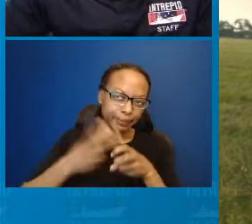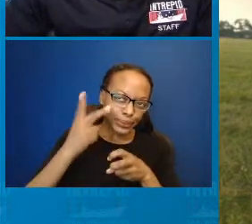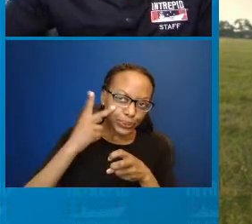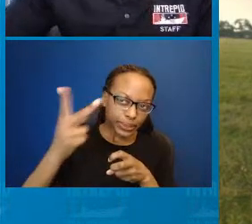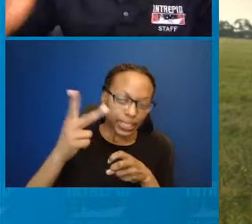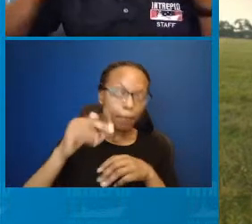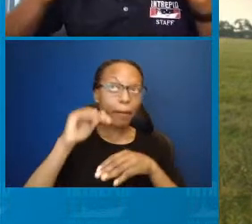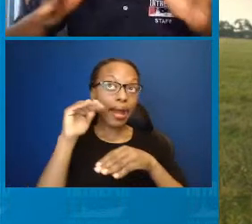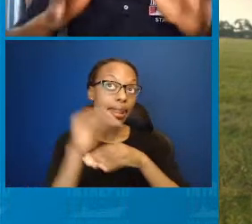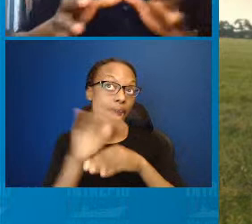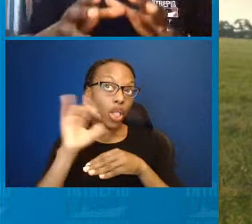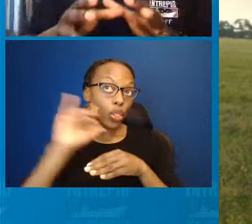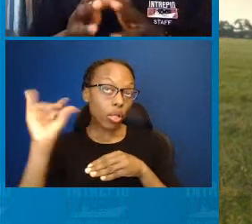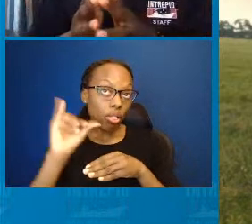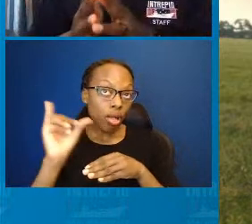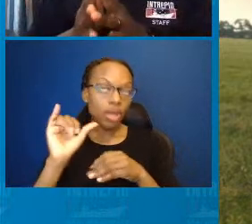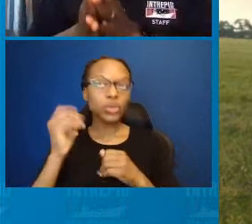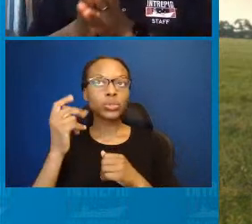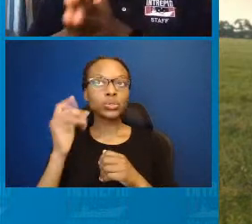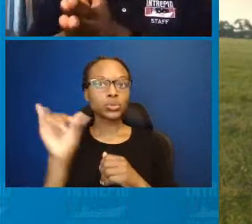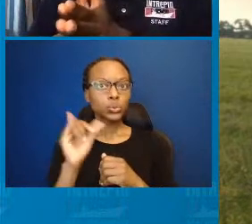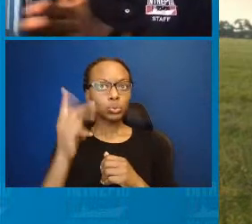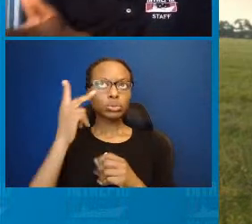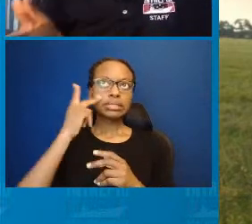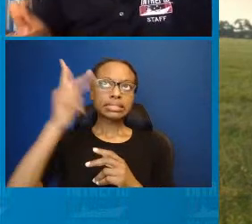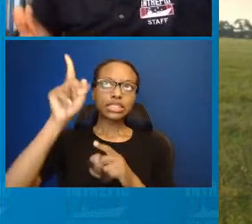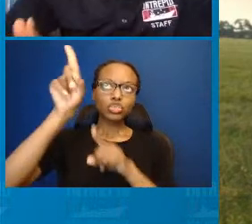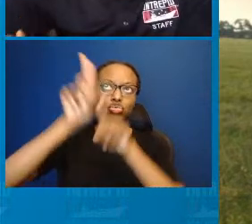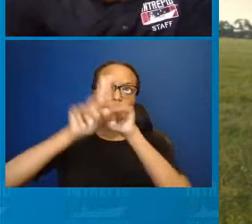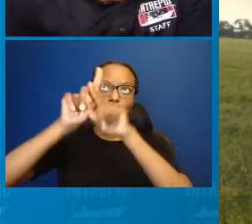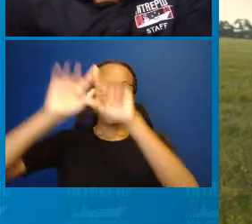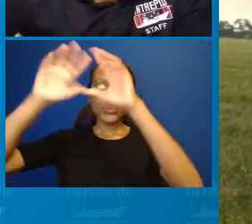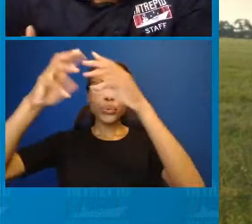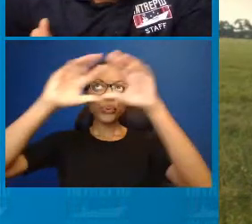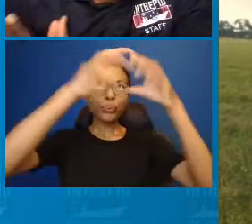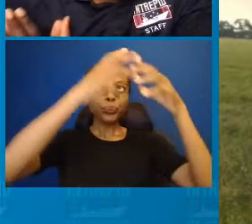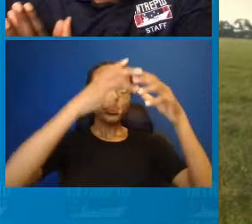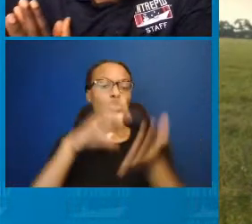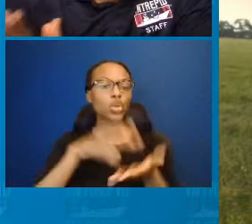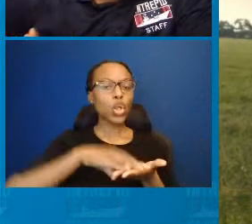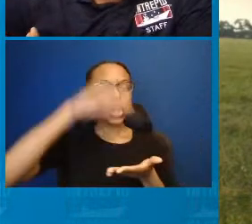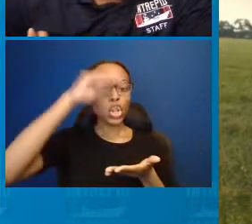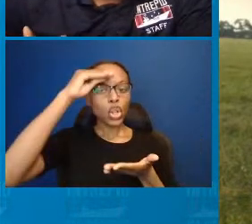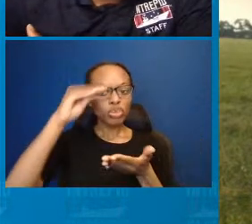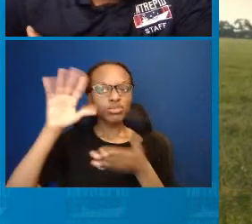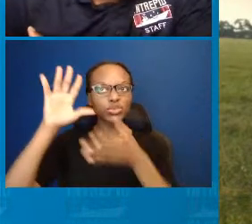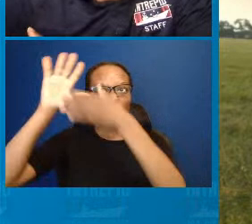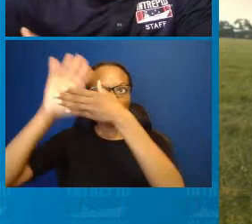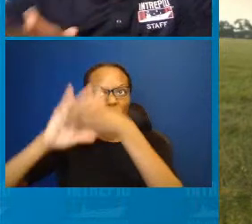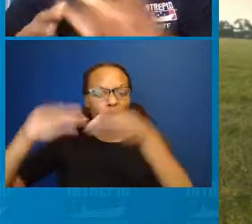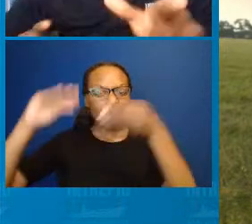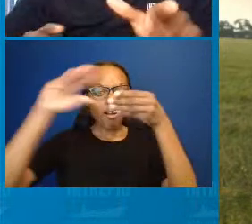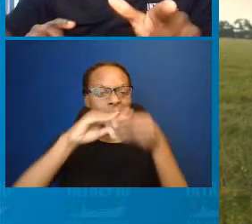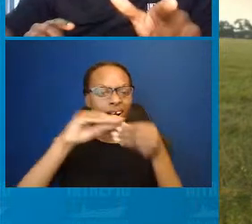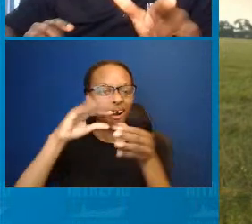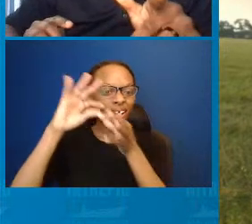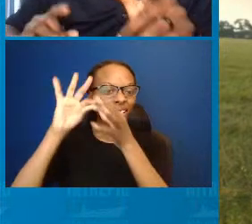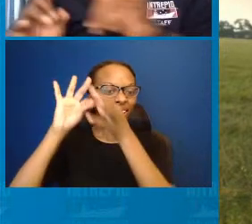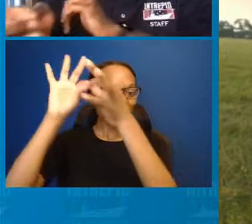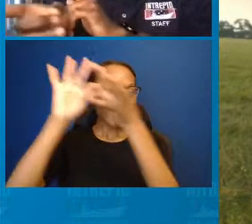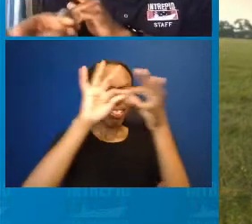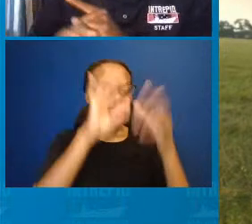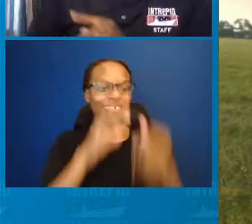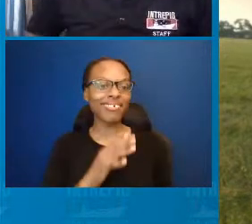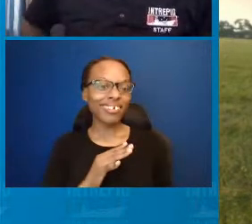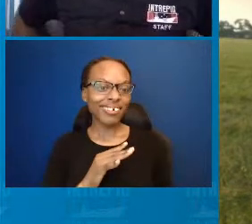again, ladies and gentlemen, I really, really hope you guys get a chance to use this free software. It's called Stellarium. Once again, I think it's in